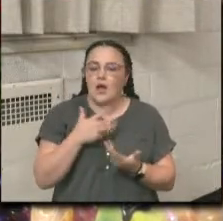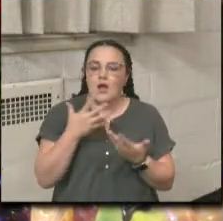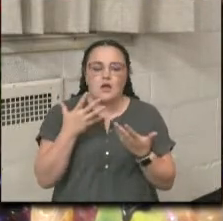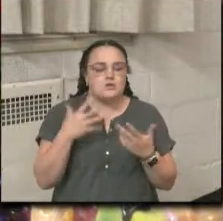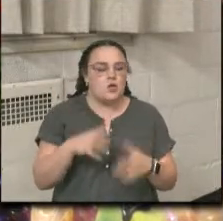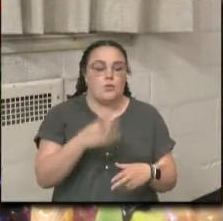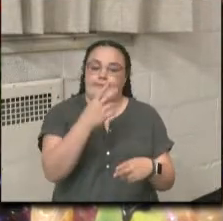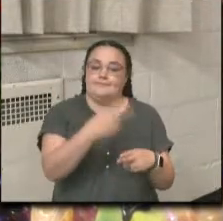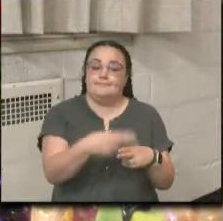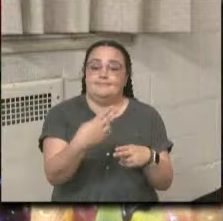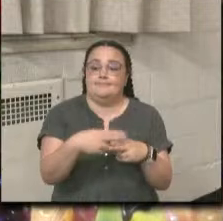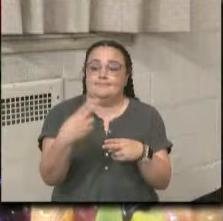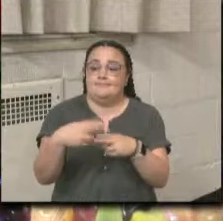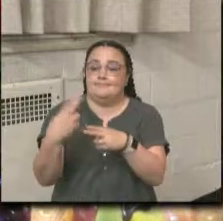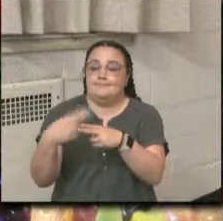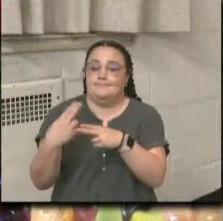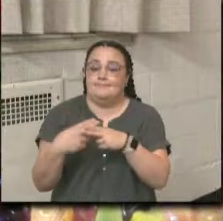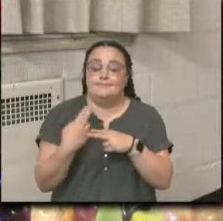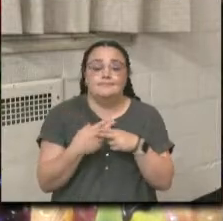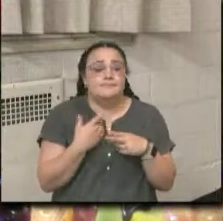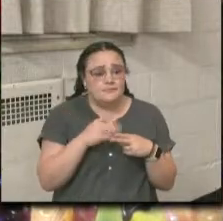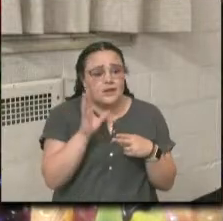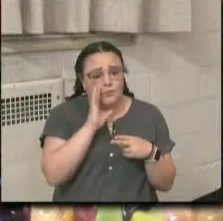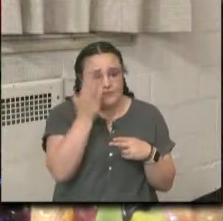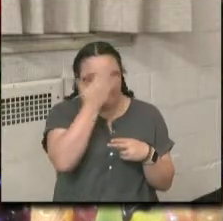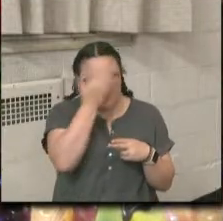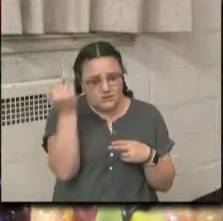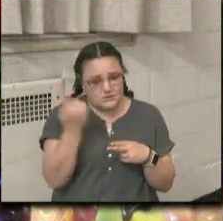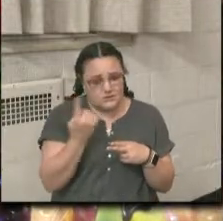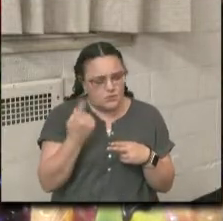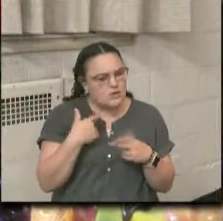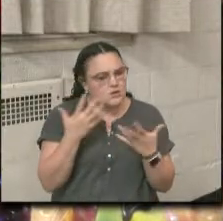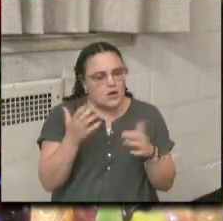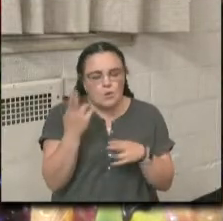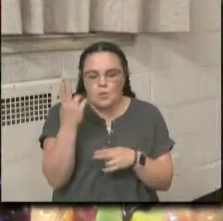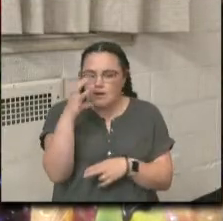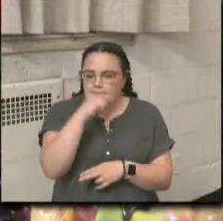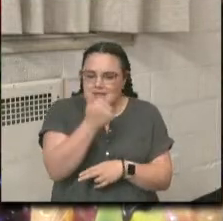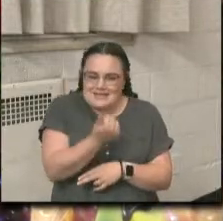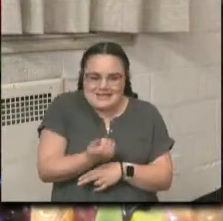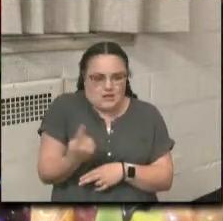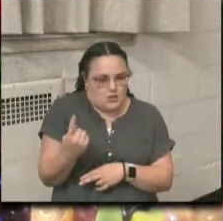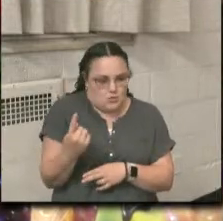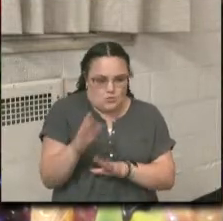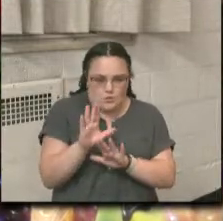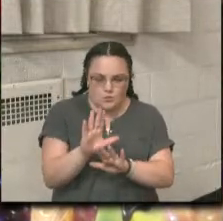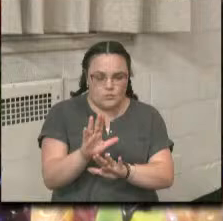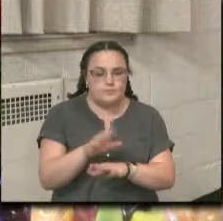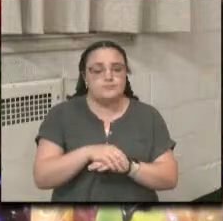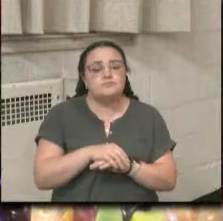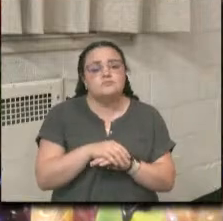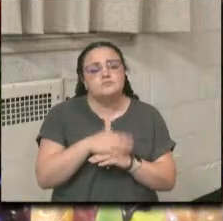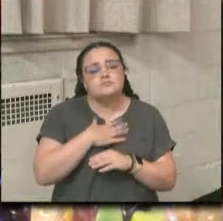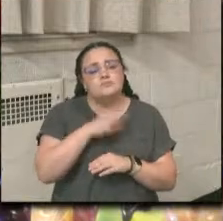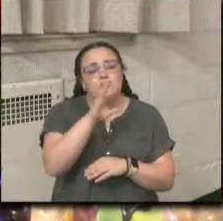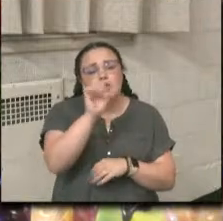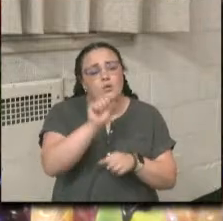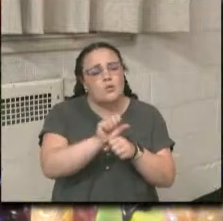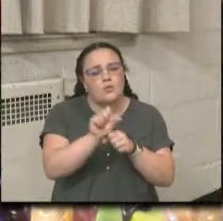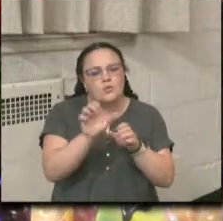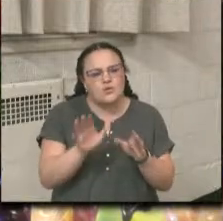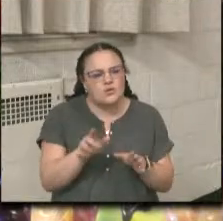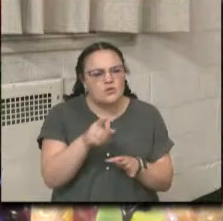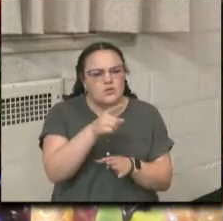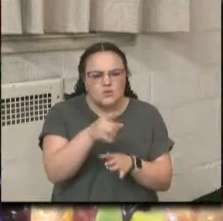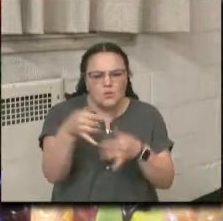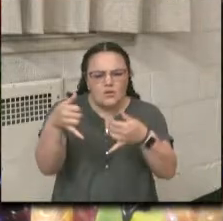individually because I might miss someone, and I don't want to miss anyone. To my colleagues, the beautiful accolades you gave